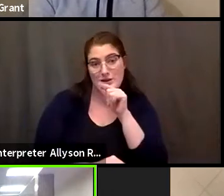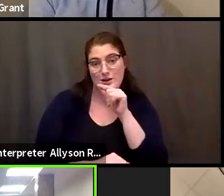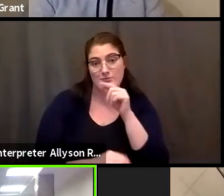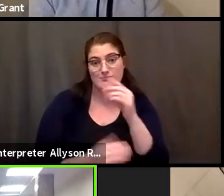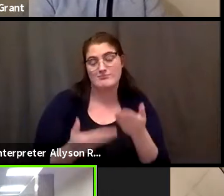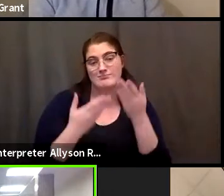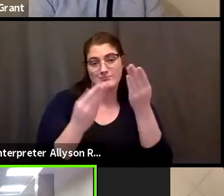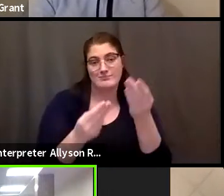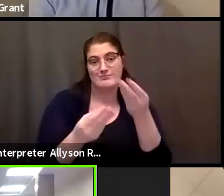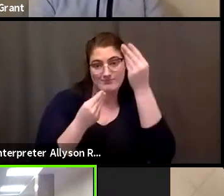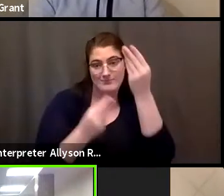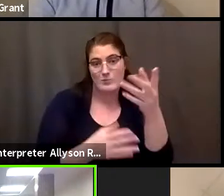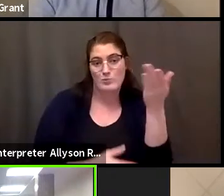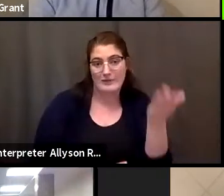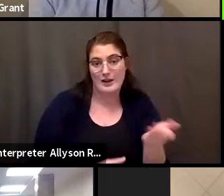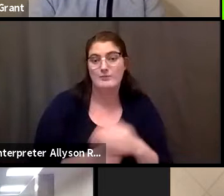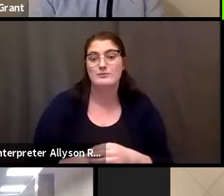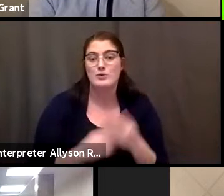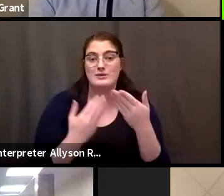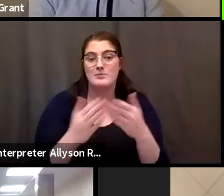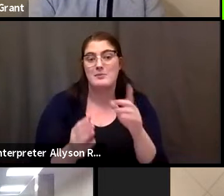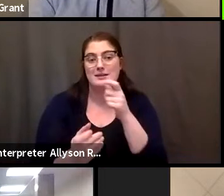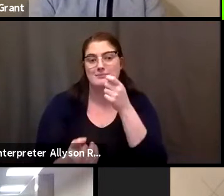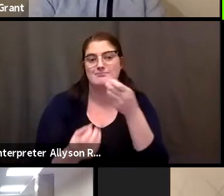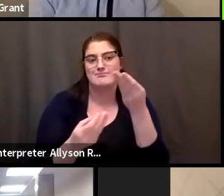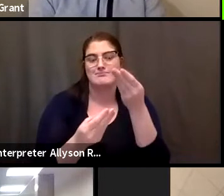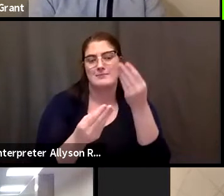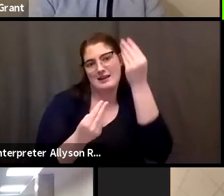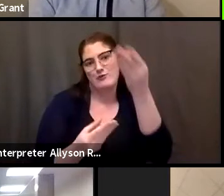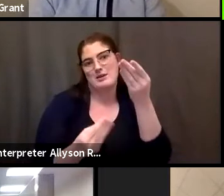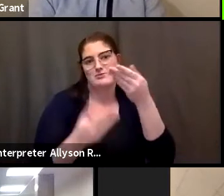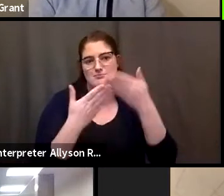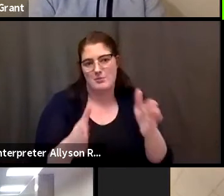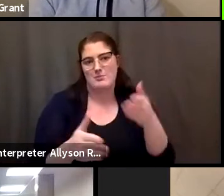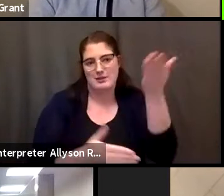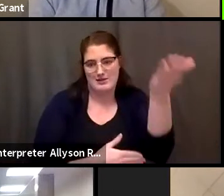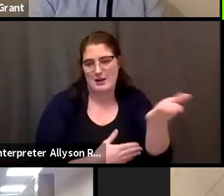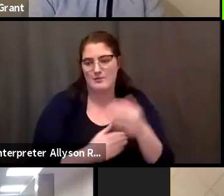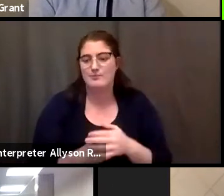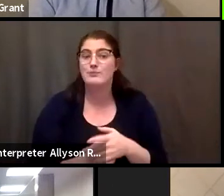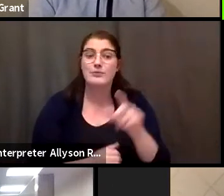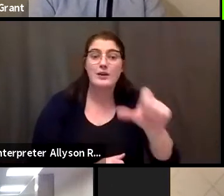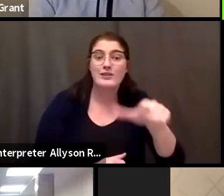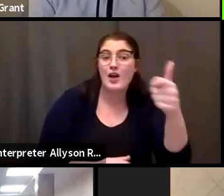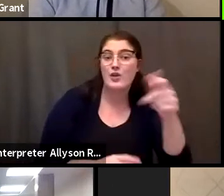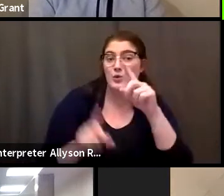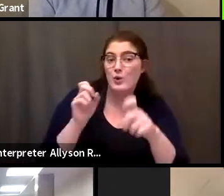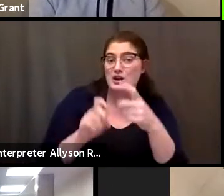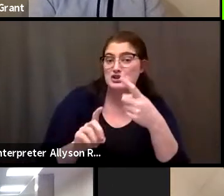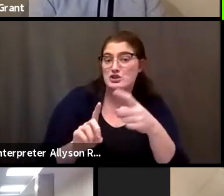But thank you. All right. Any other commissioners have questions for the police officer?